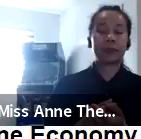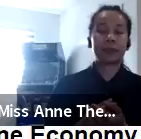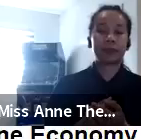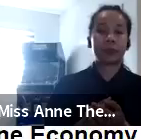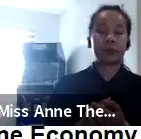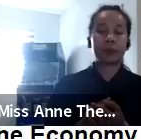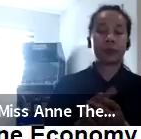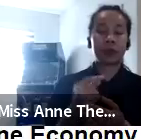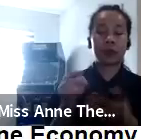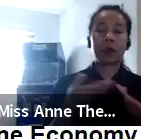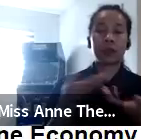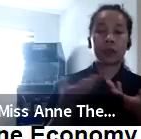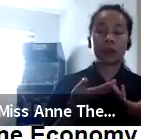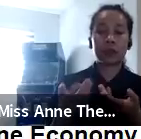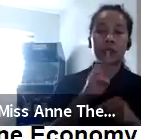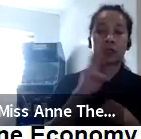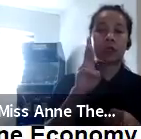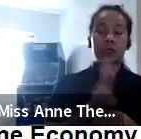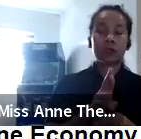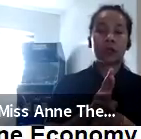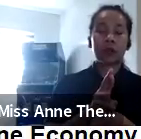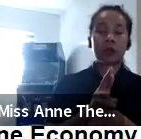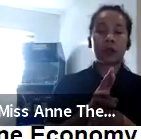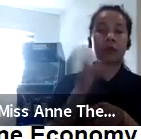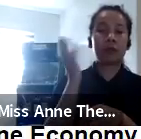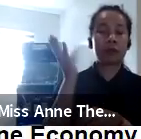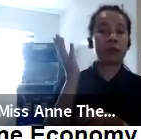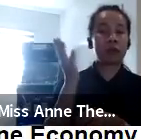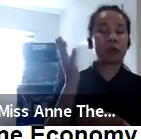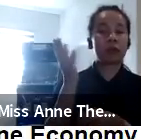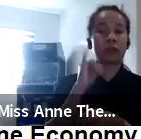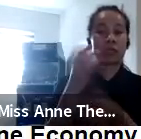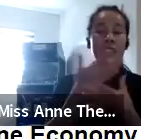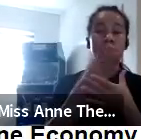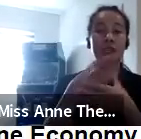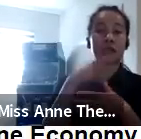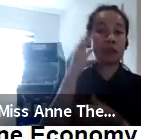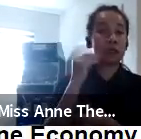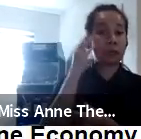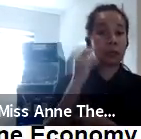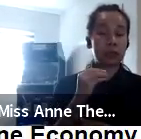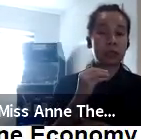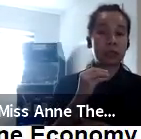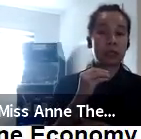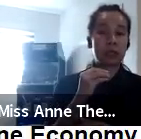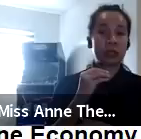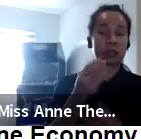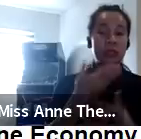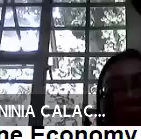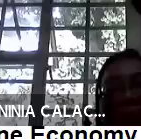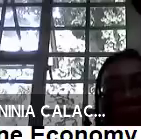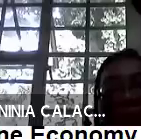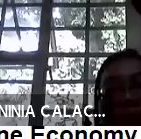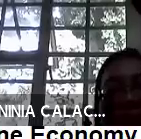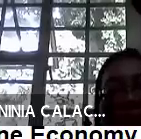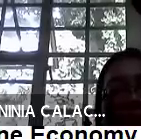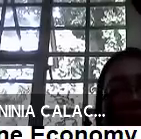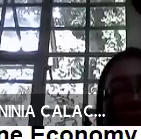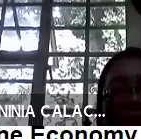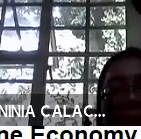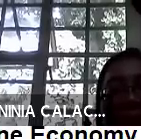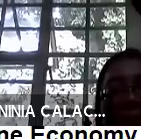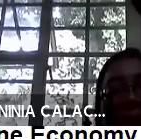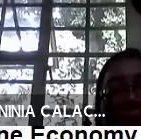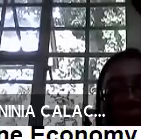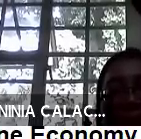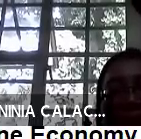conducted regional AIB forums is sharing of experiences and sharing of what these teachers